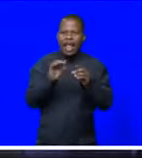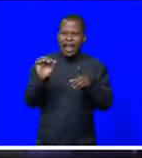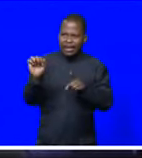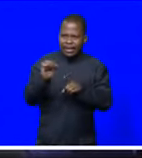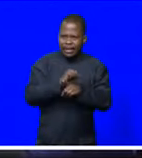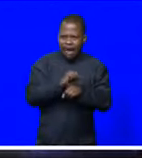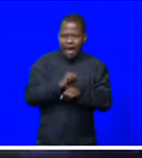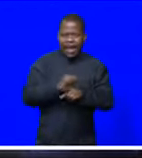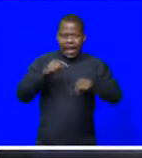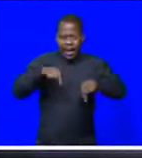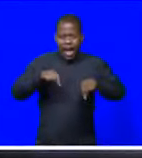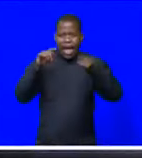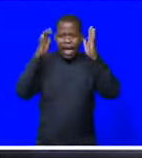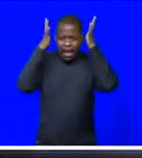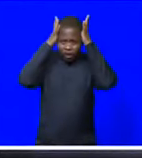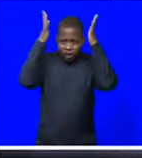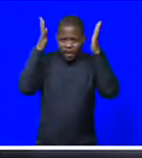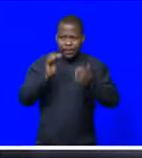in our country.